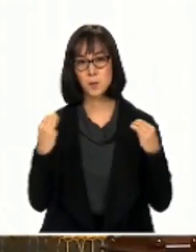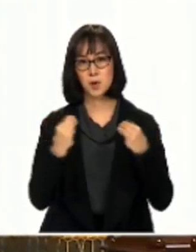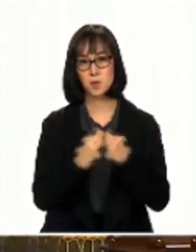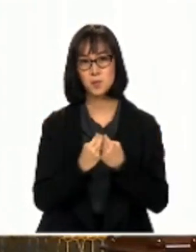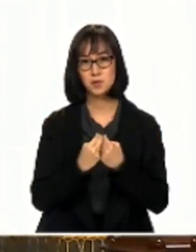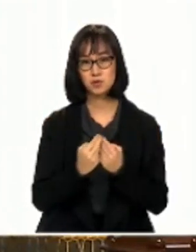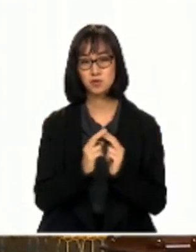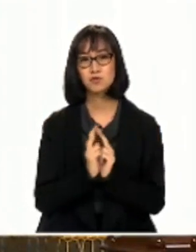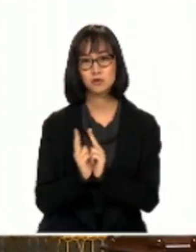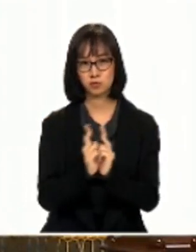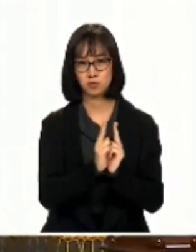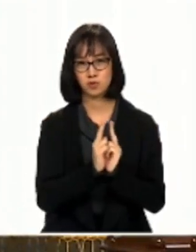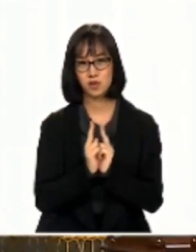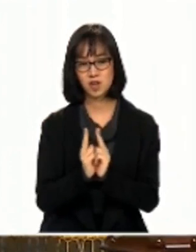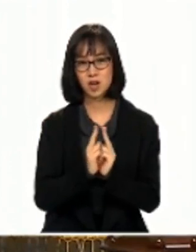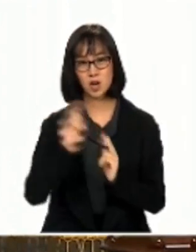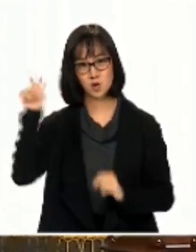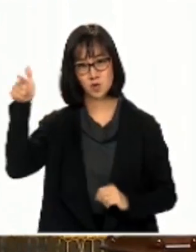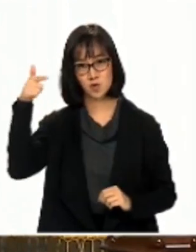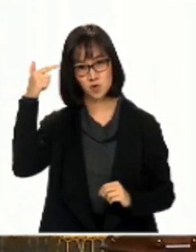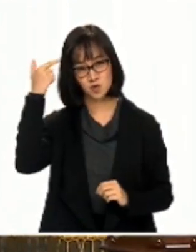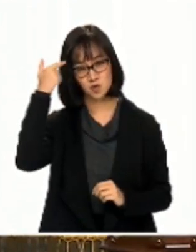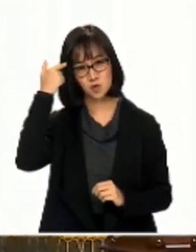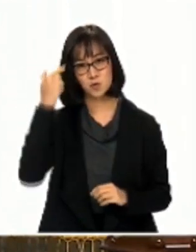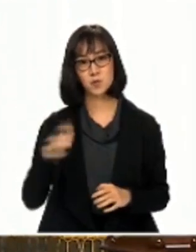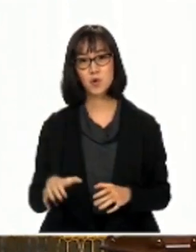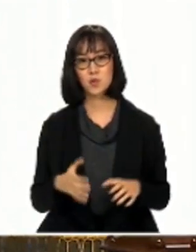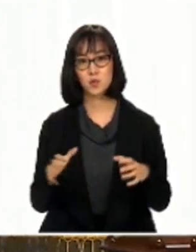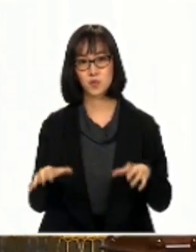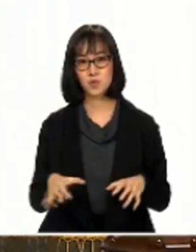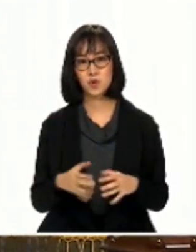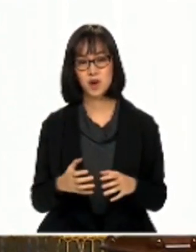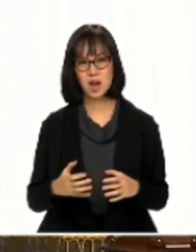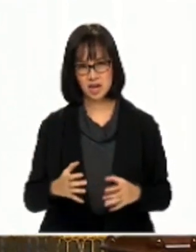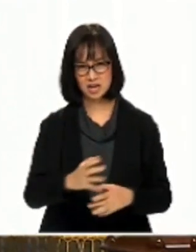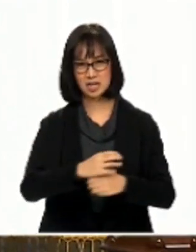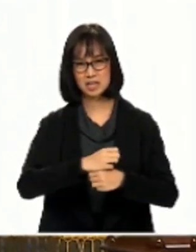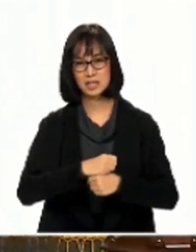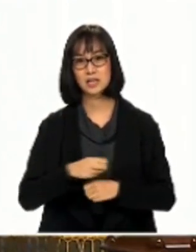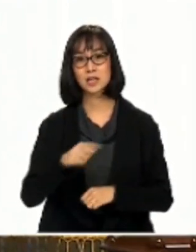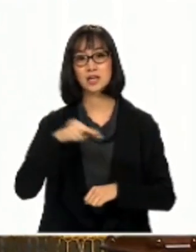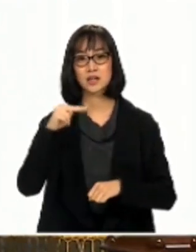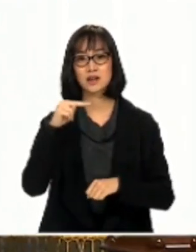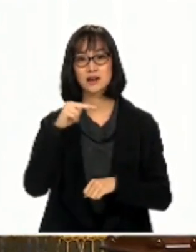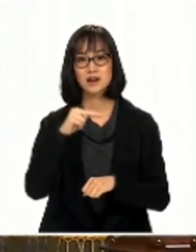government efforts in attaining national